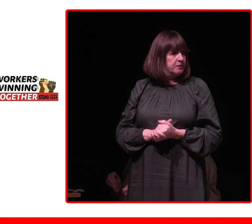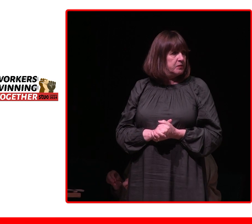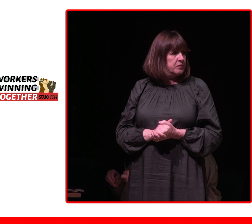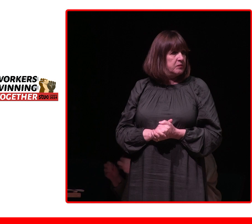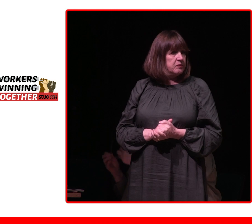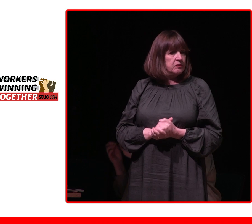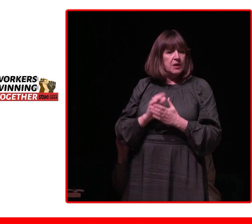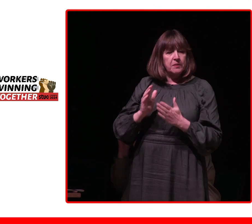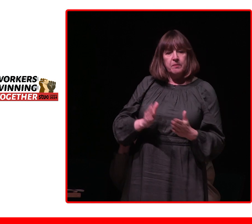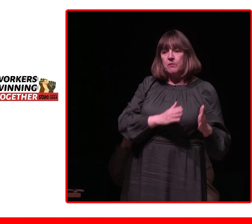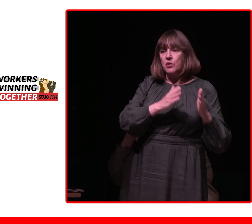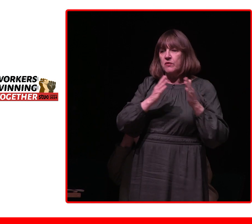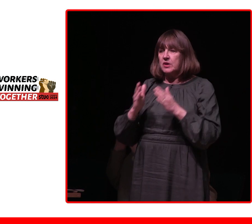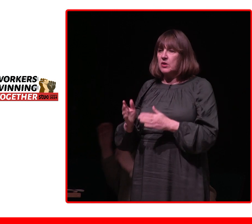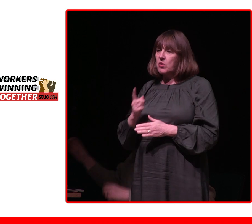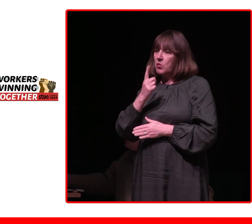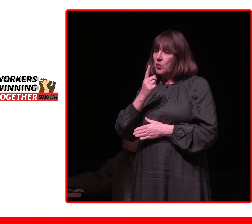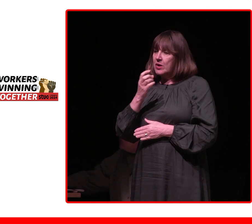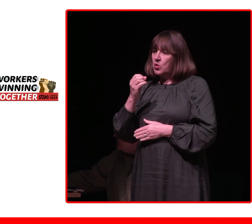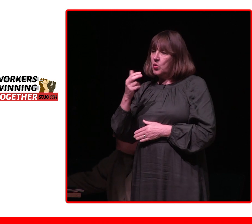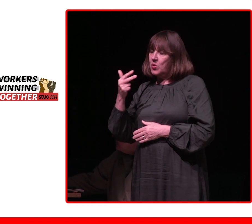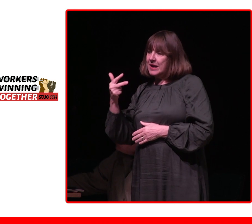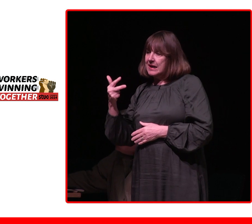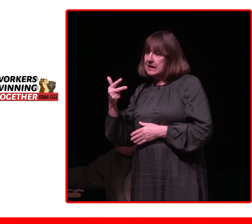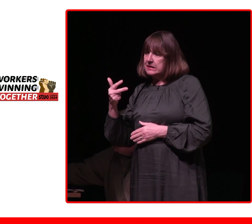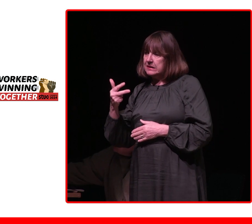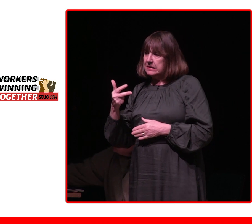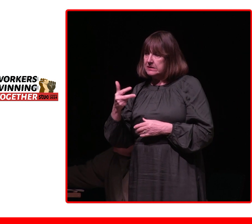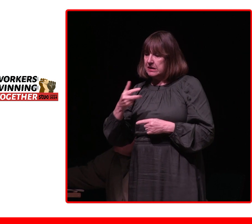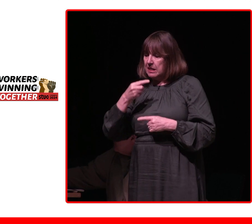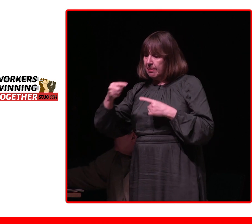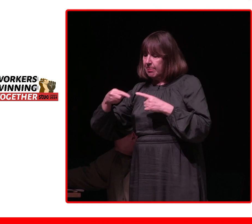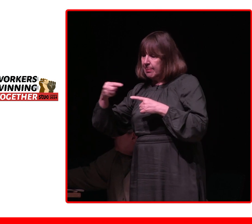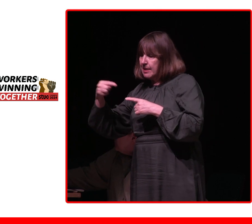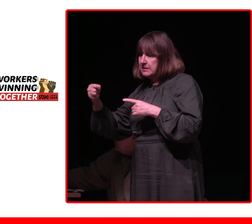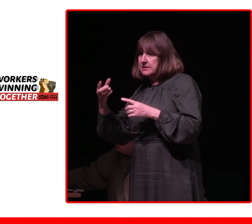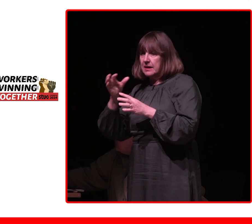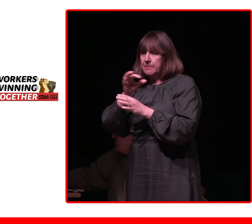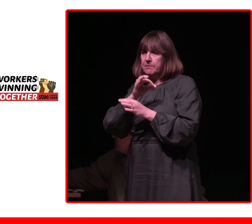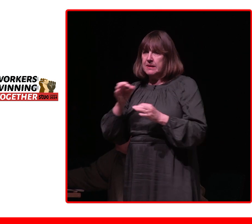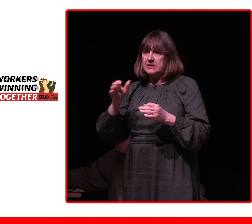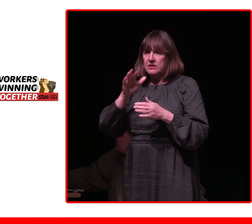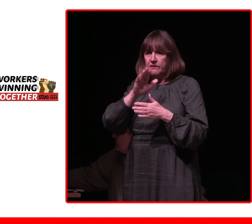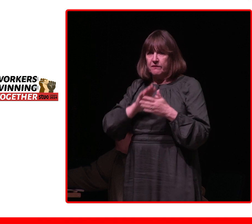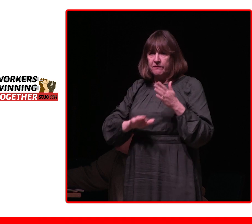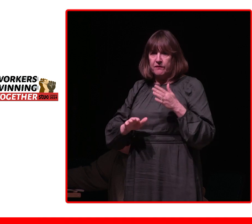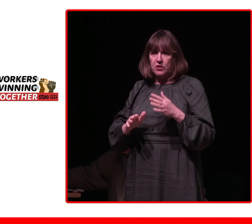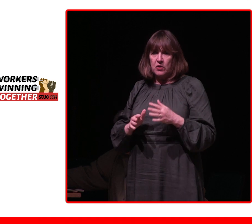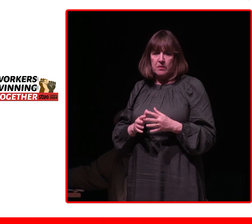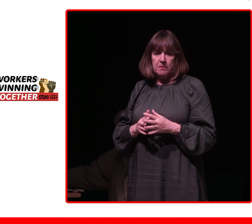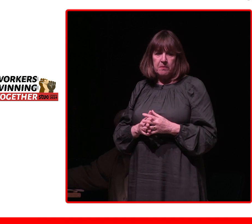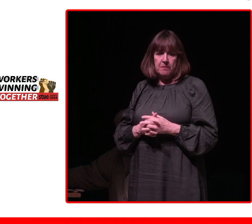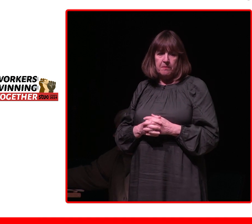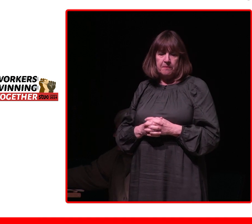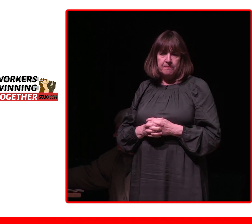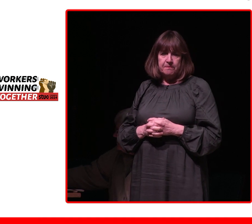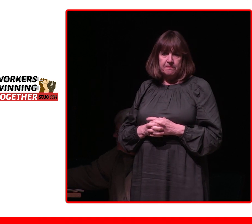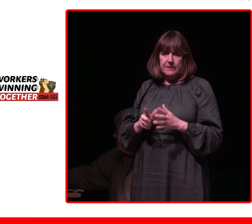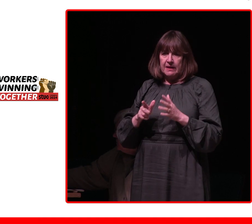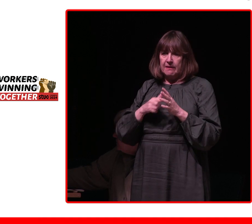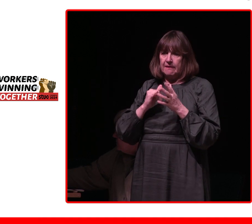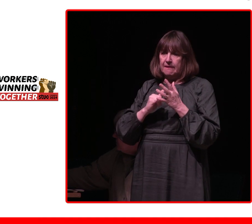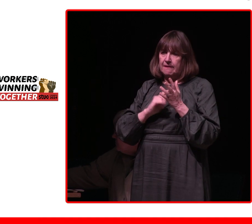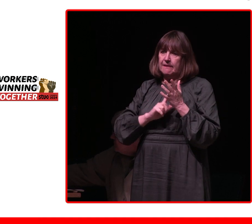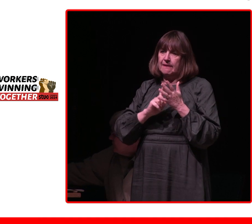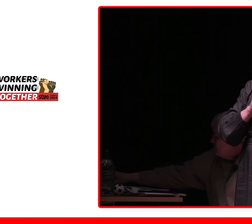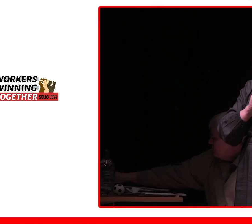We now move on to motion 108, Lasting Peace in Palestine, to be moved by the Association of Locomotive Engineers and